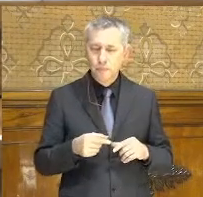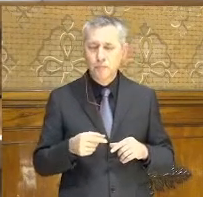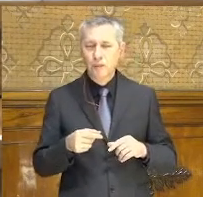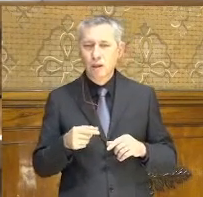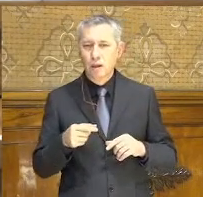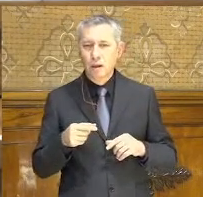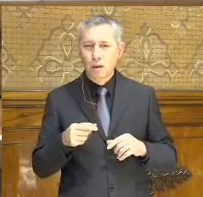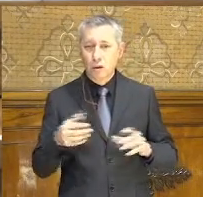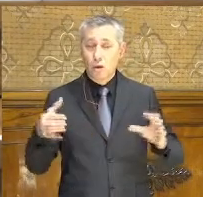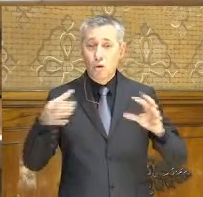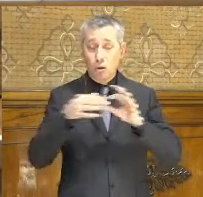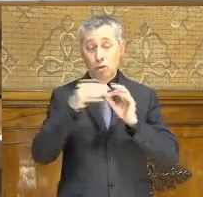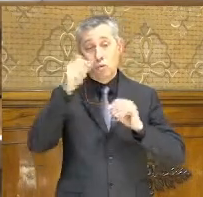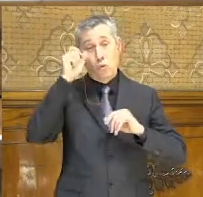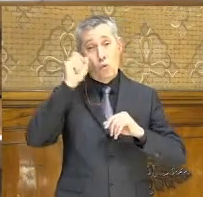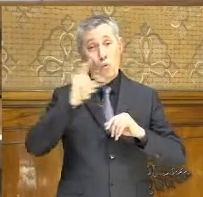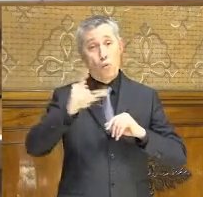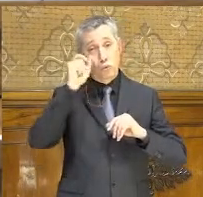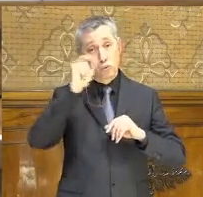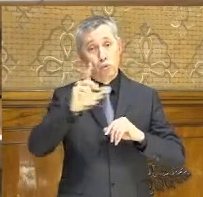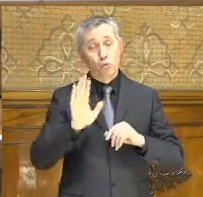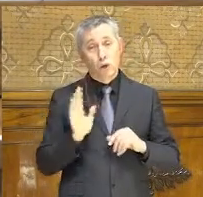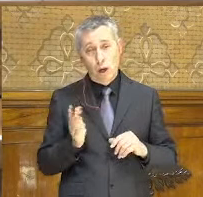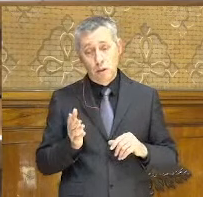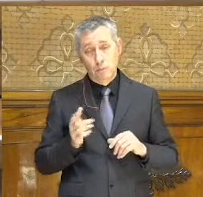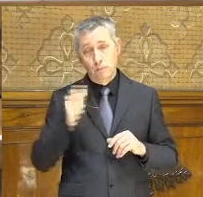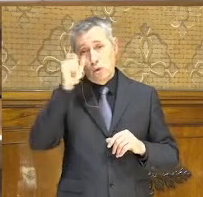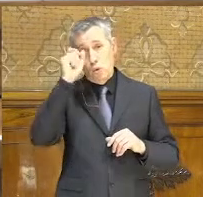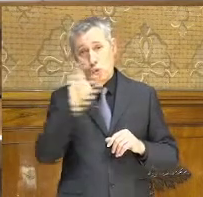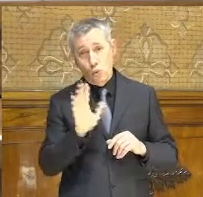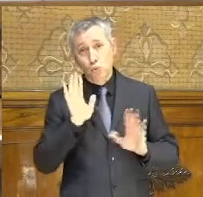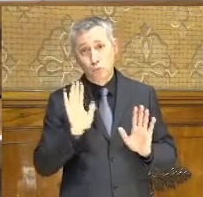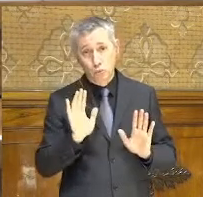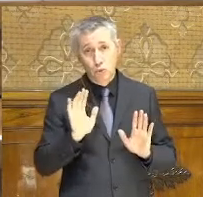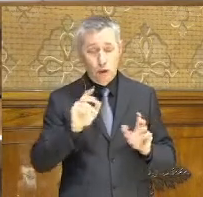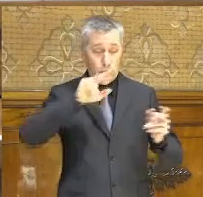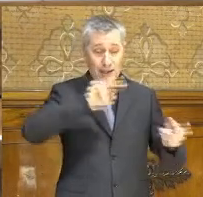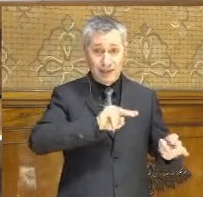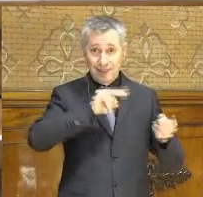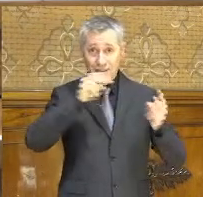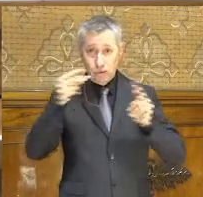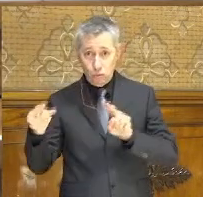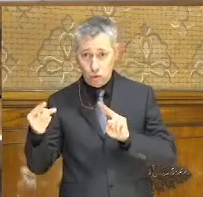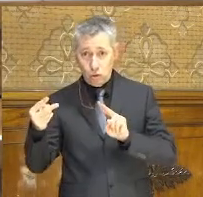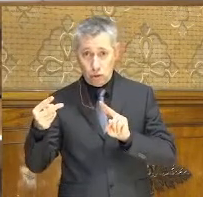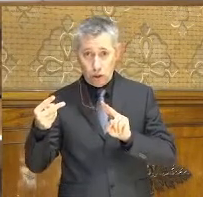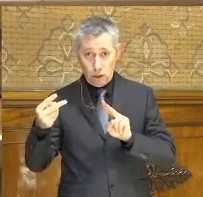about culture and translation. And that is